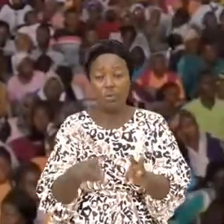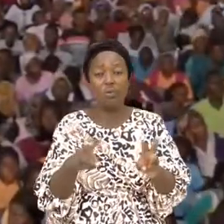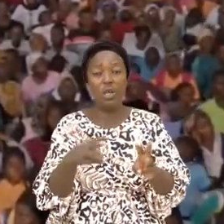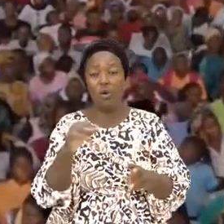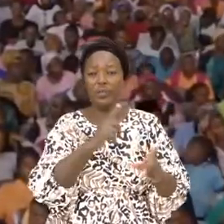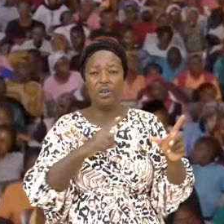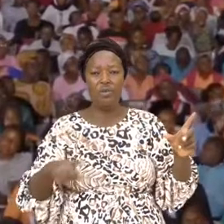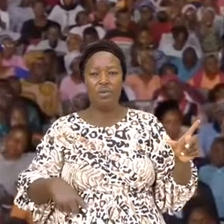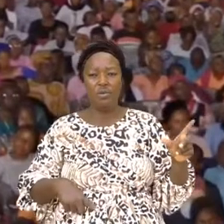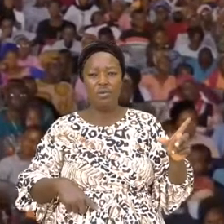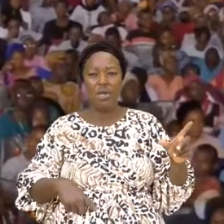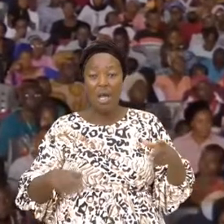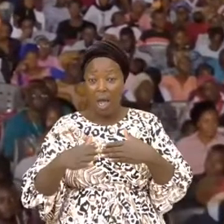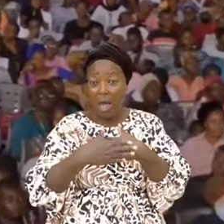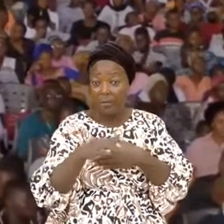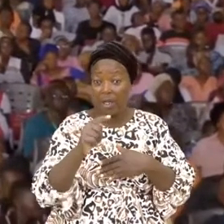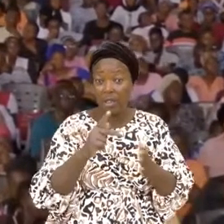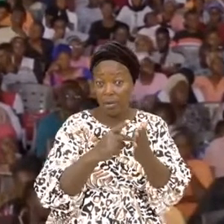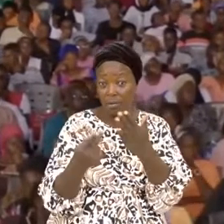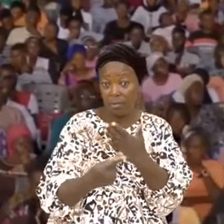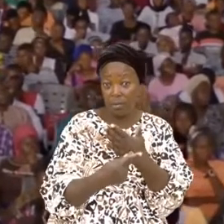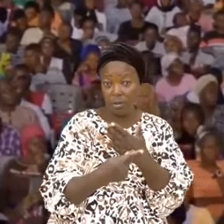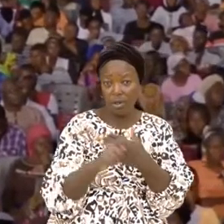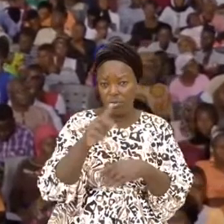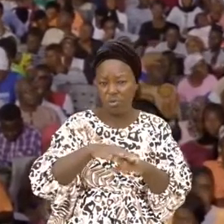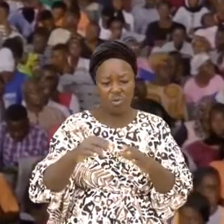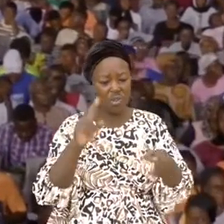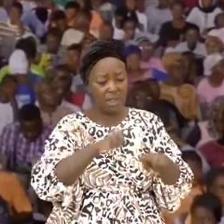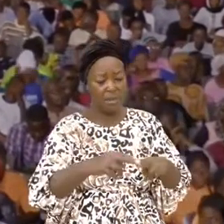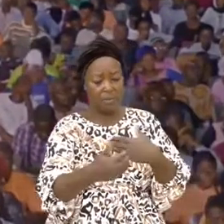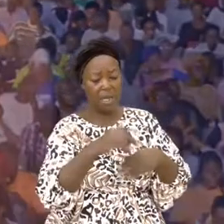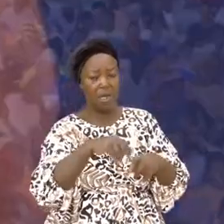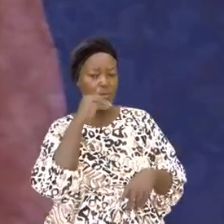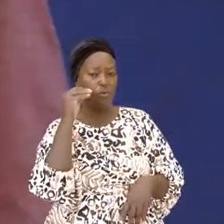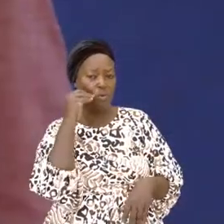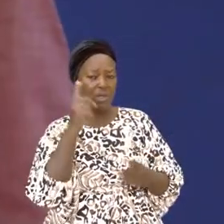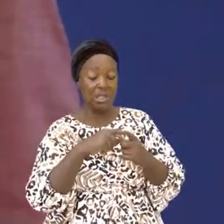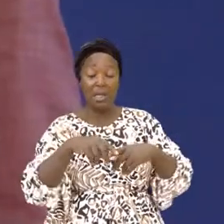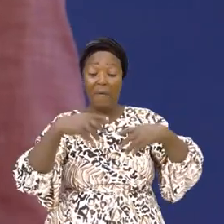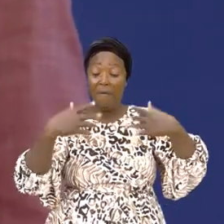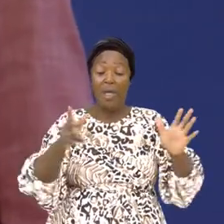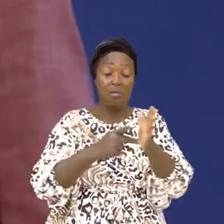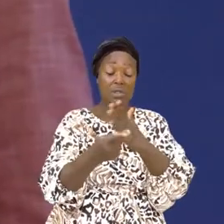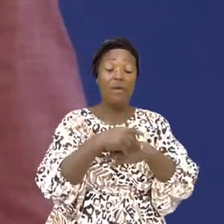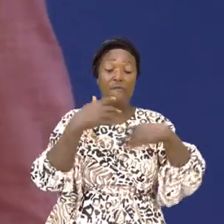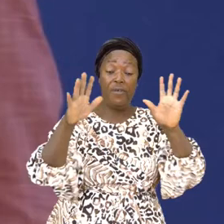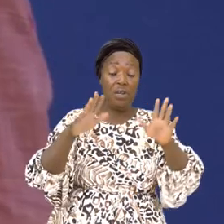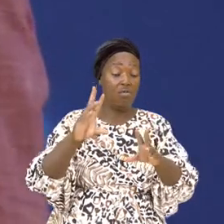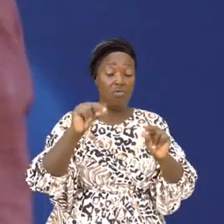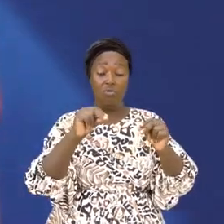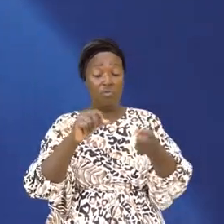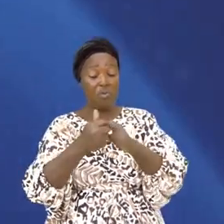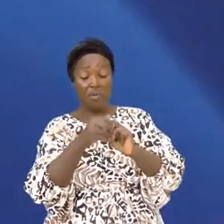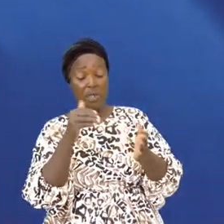the Lord. After the crusade, you don't sit back at home. You find a way